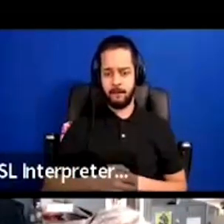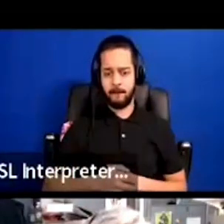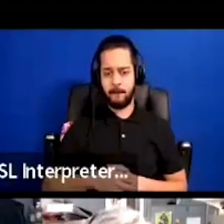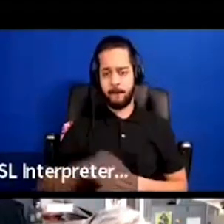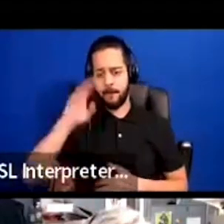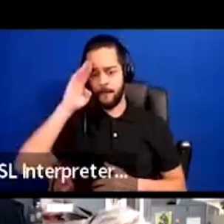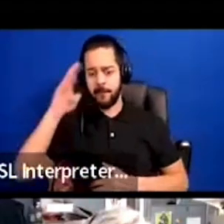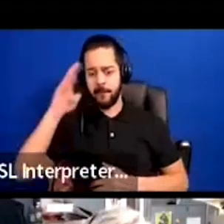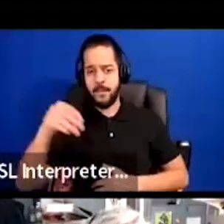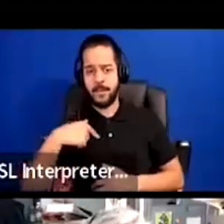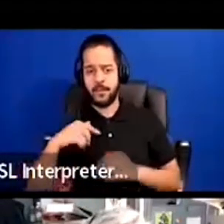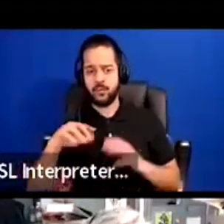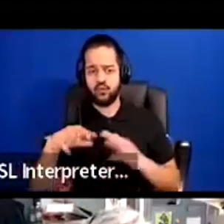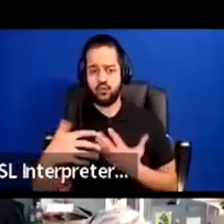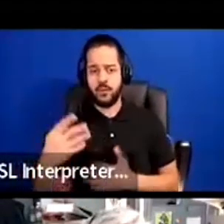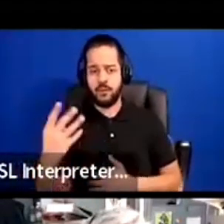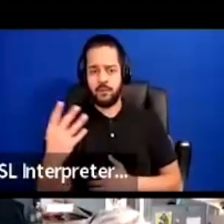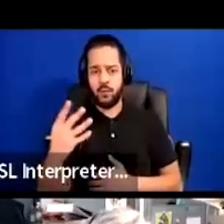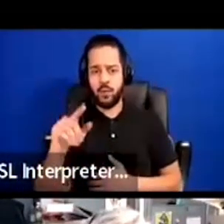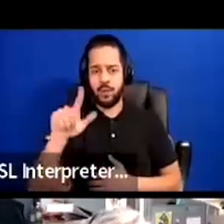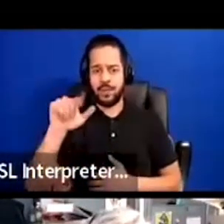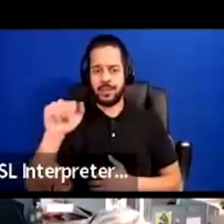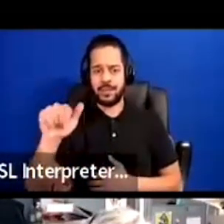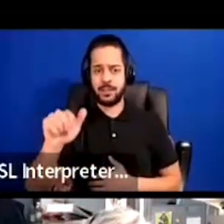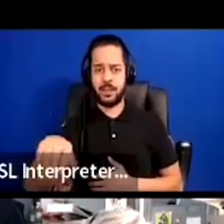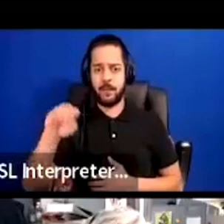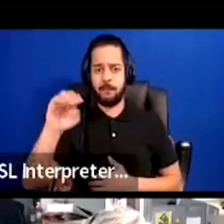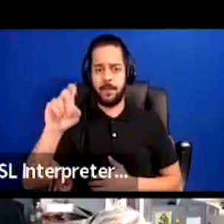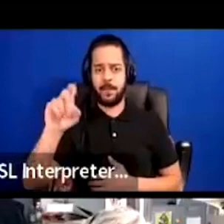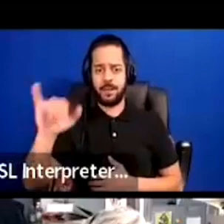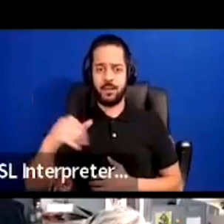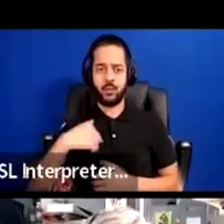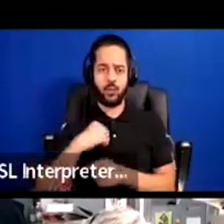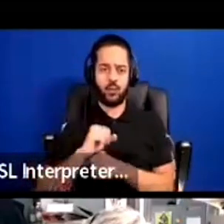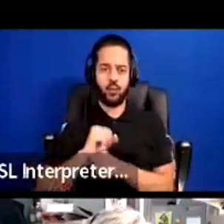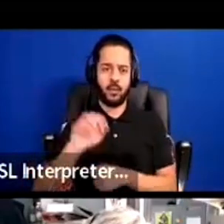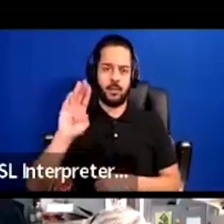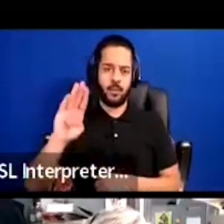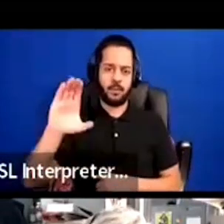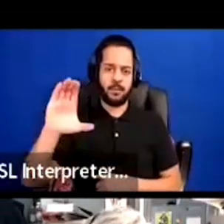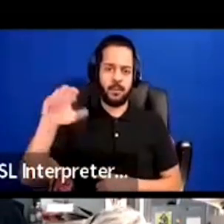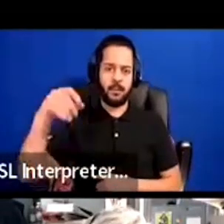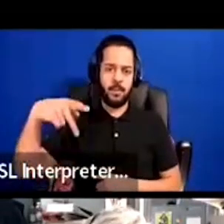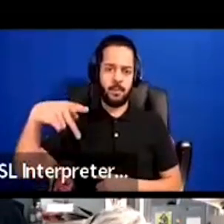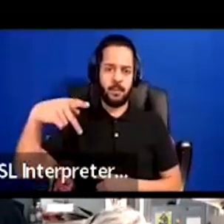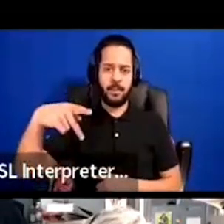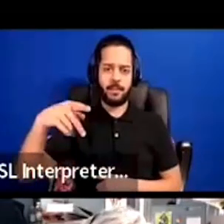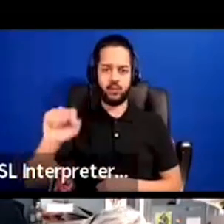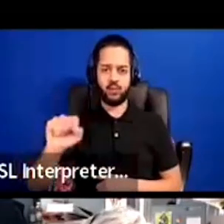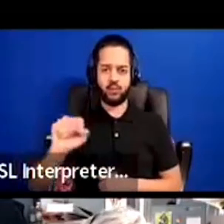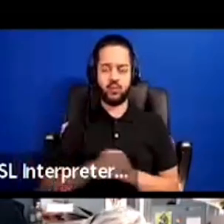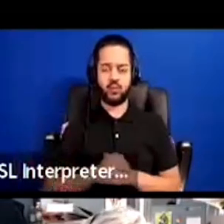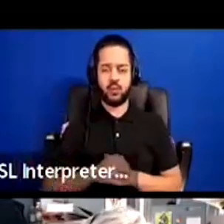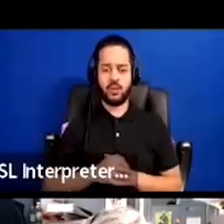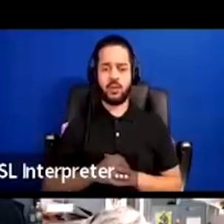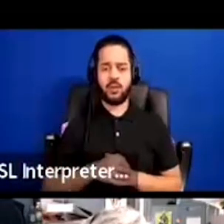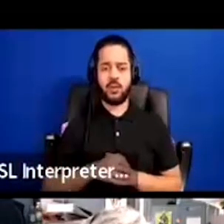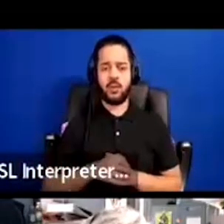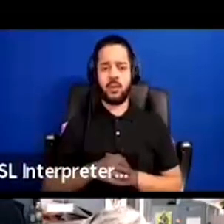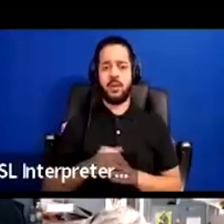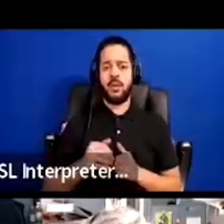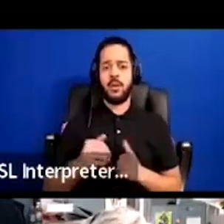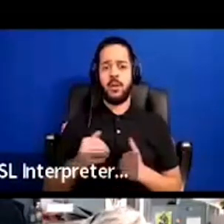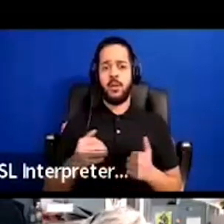Hi, I was in group 4. I'm Lisa Melody. I work in Baltimore County Public Schools. A lot of what we talked about has been